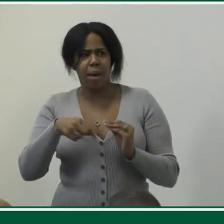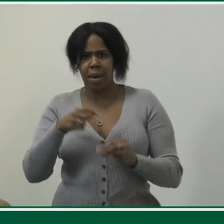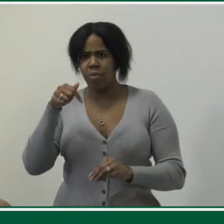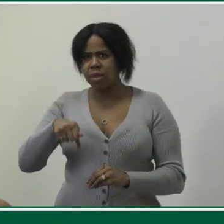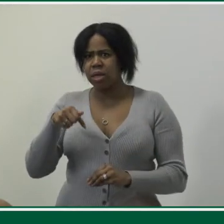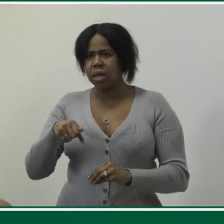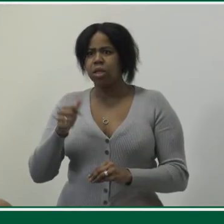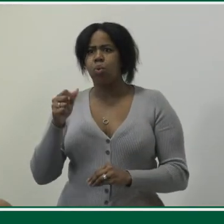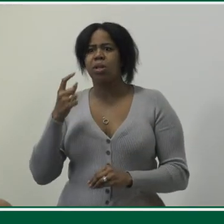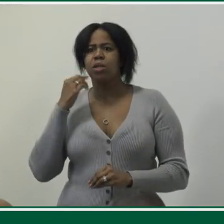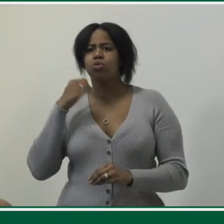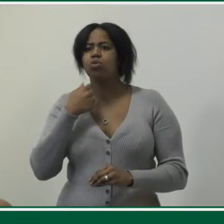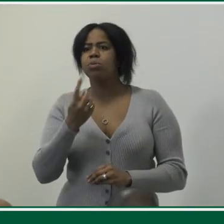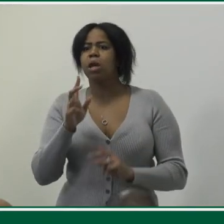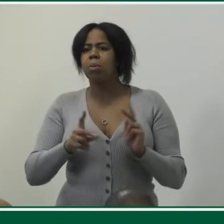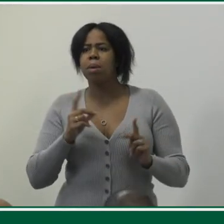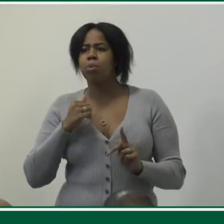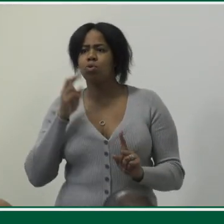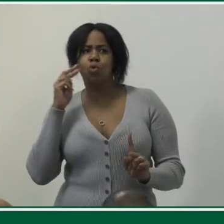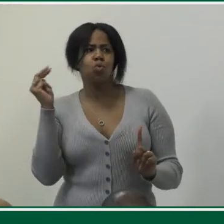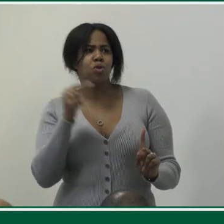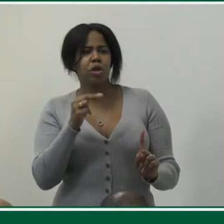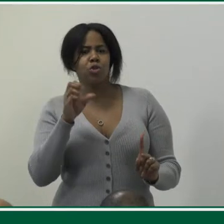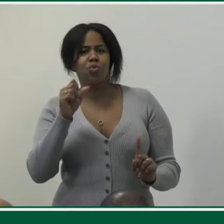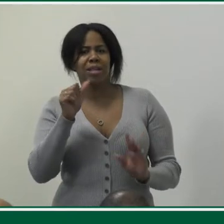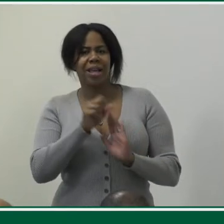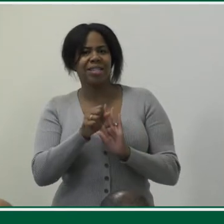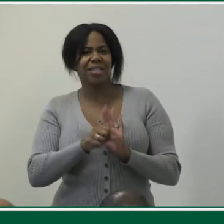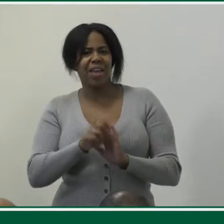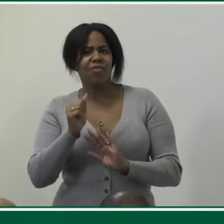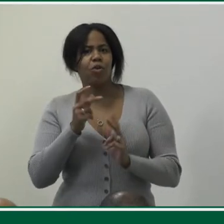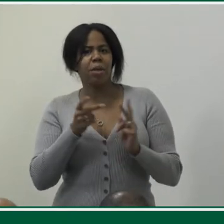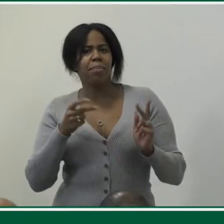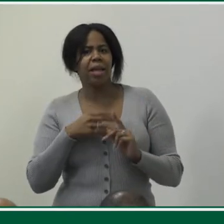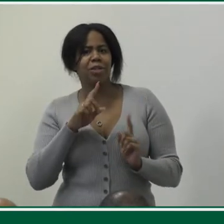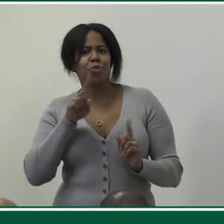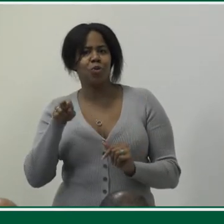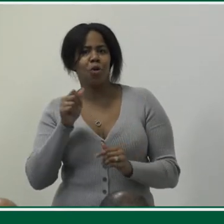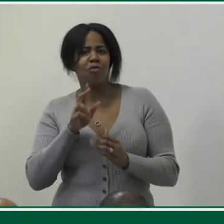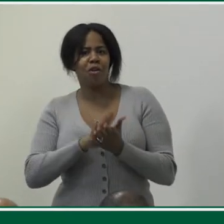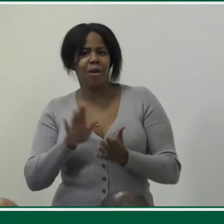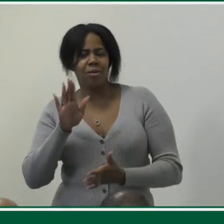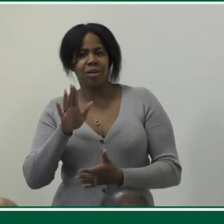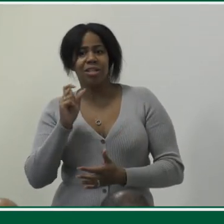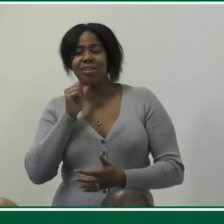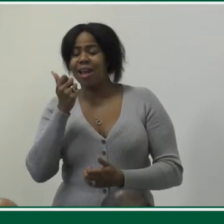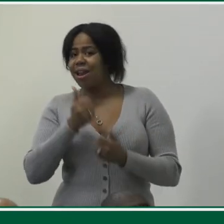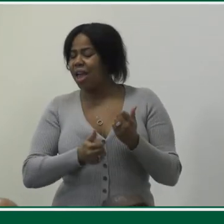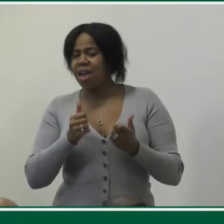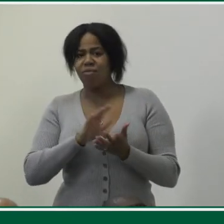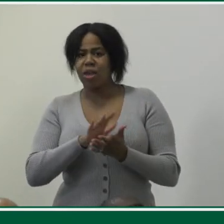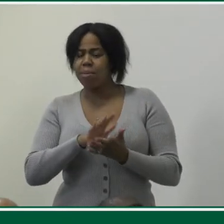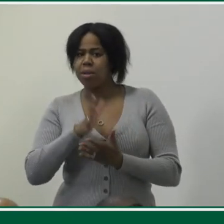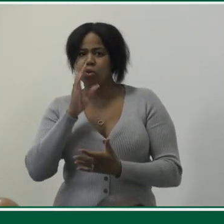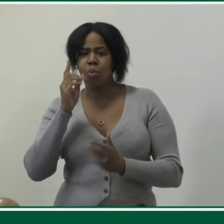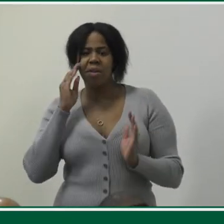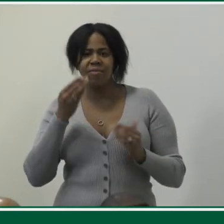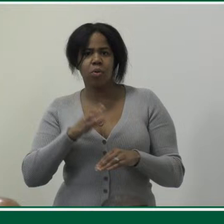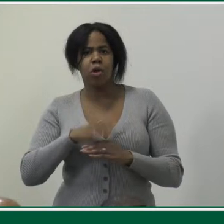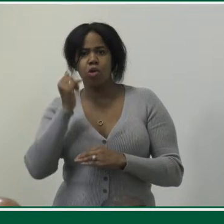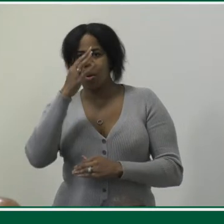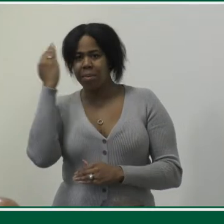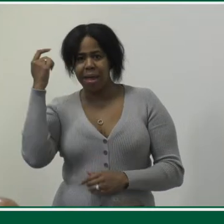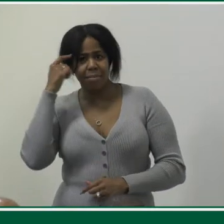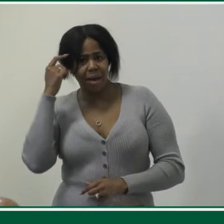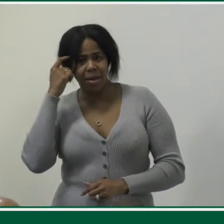should be looking to Sacramento State as the place to go. Because the truth is, not every campus is going to be committed to doing this. And we can't